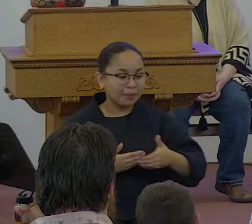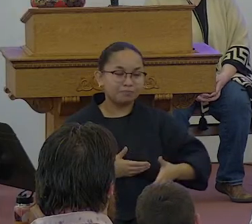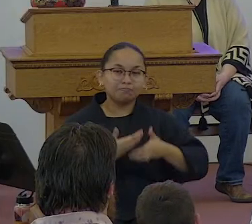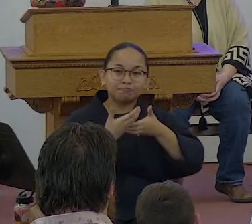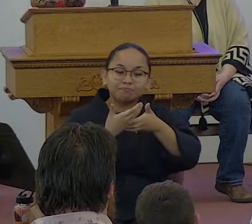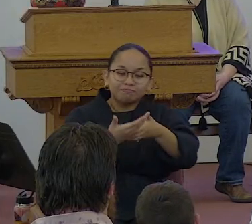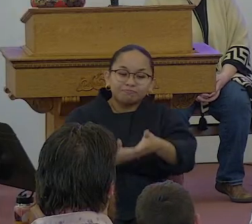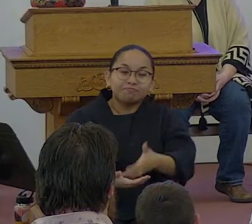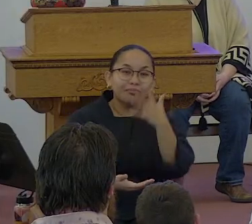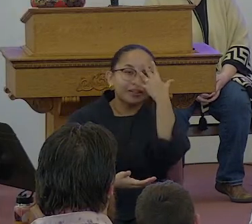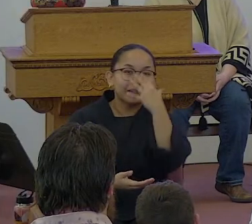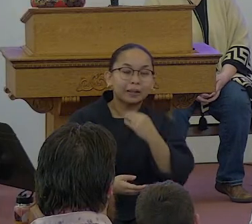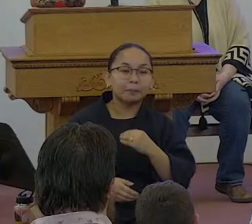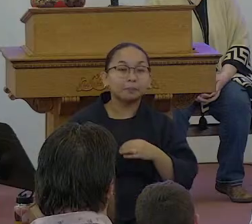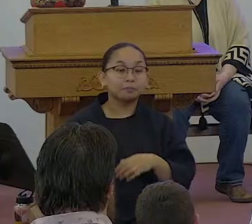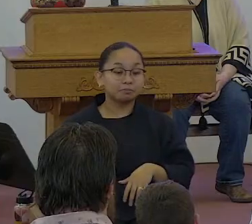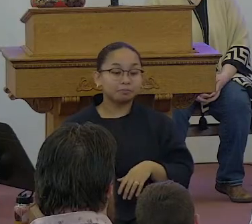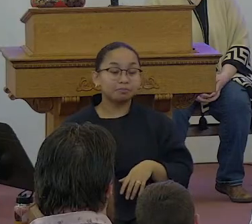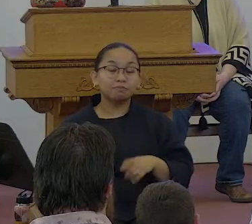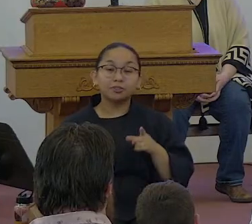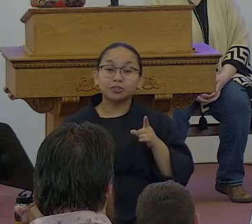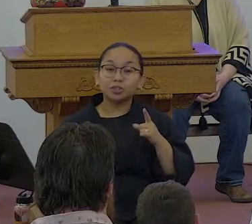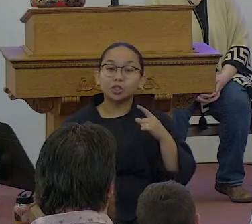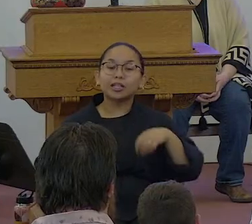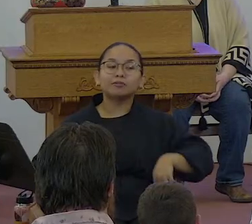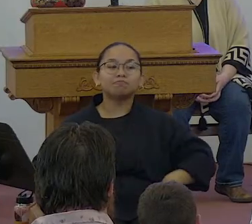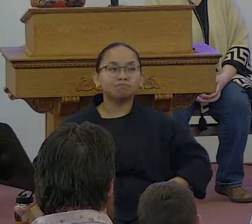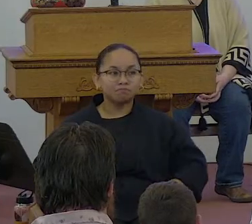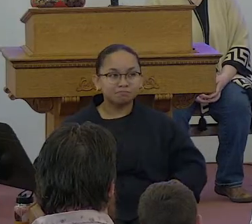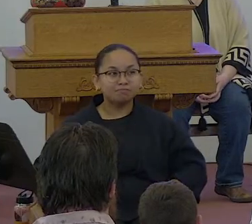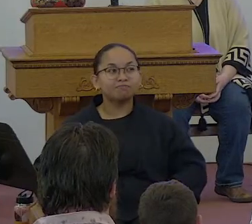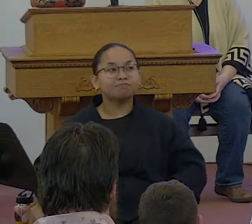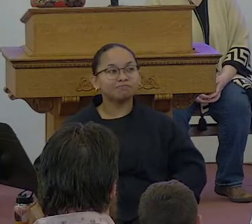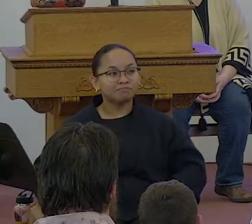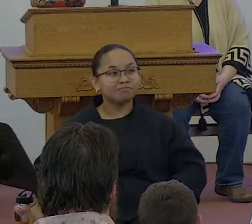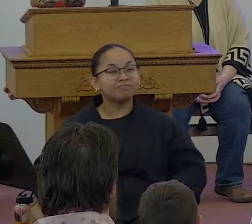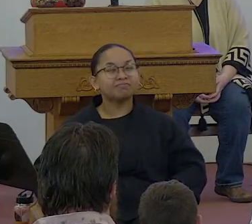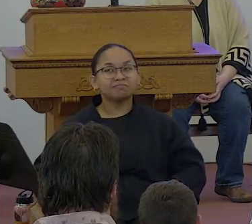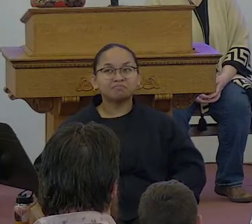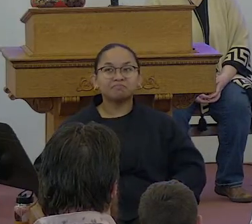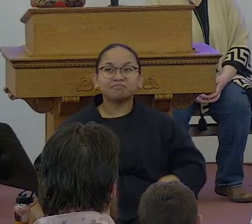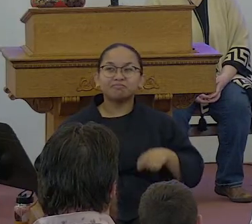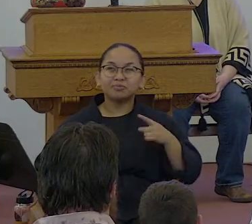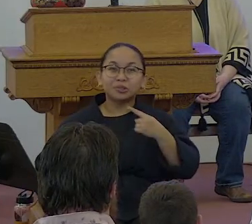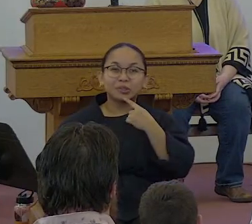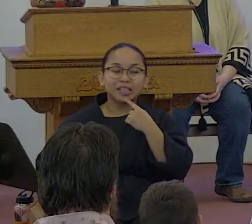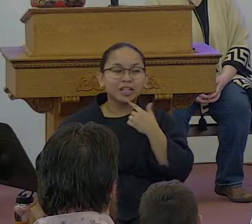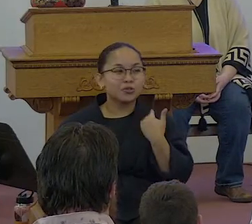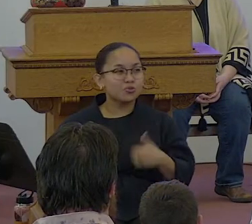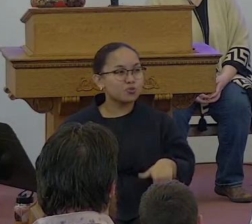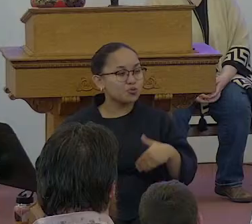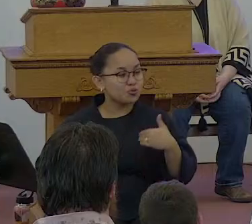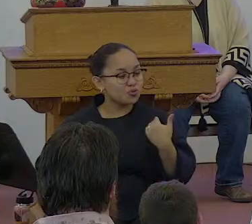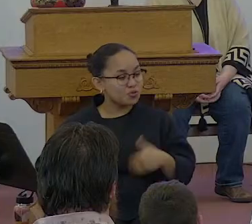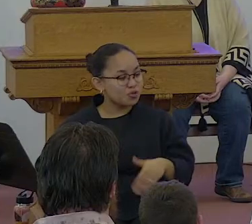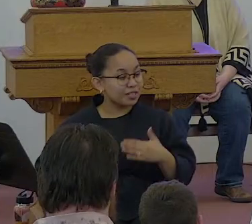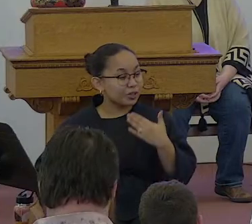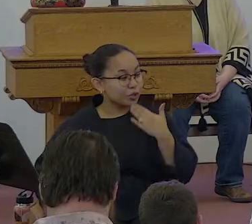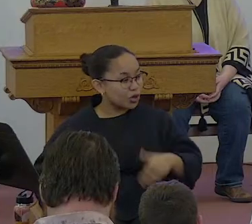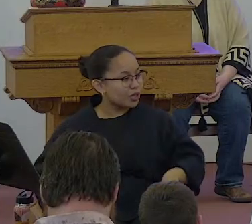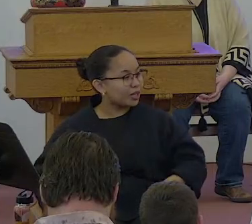And Big Mama nodded, and she smiled, and she said, that's